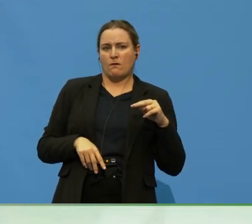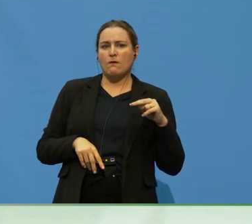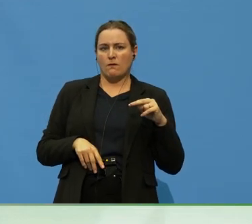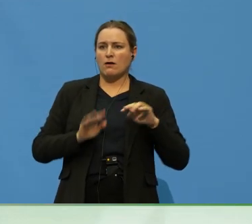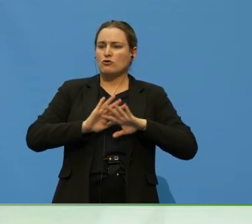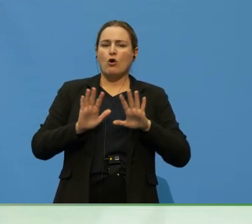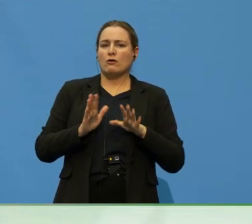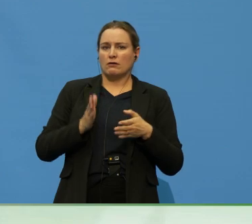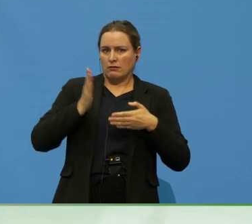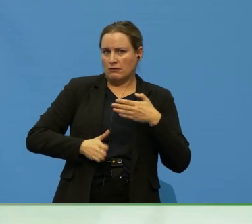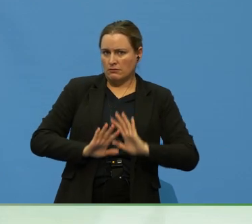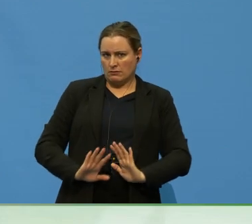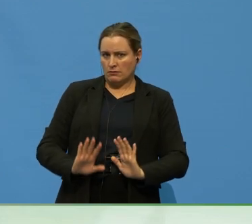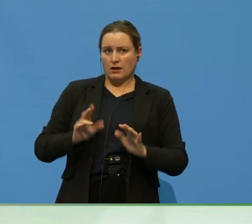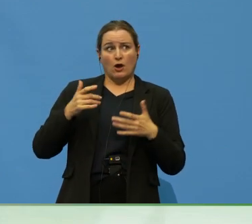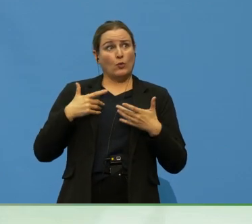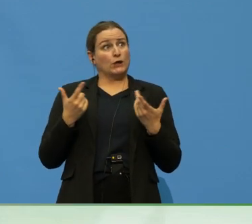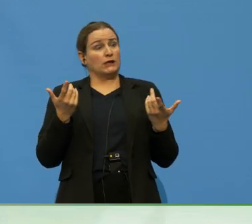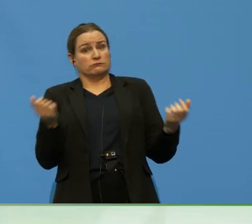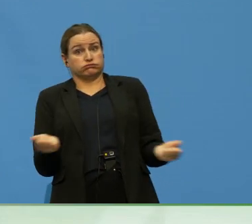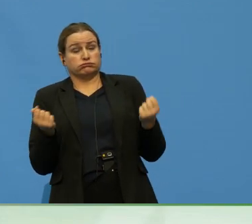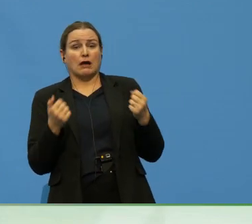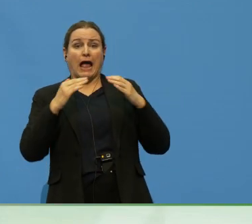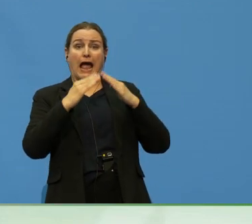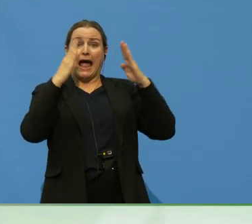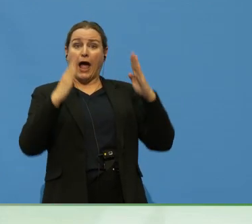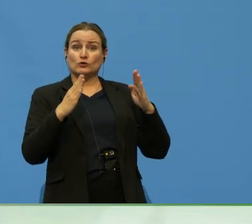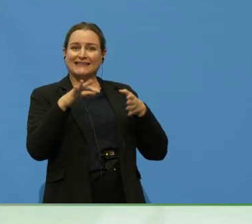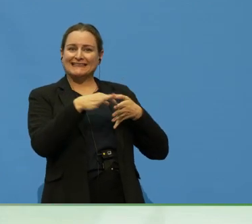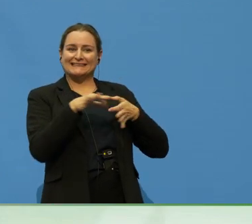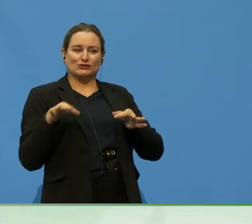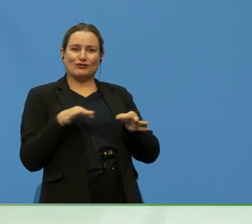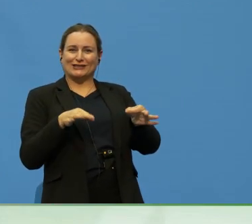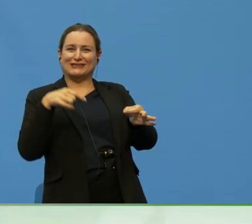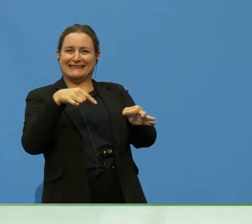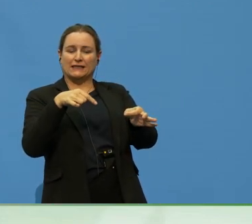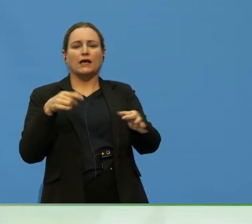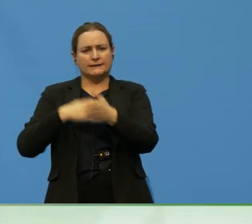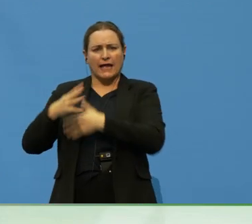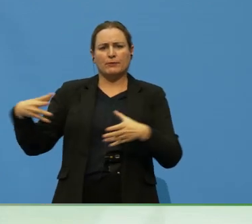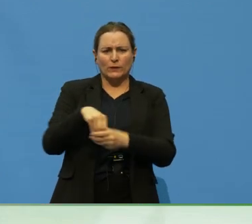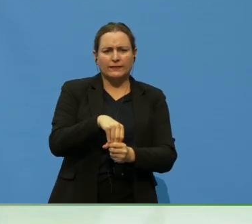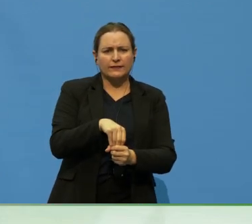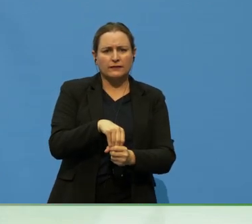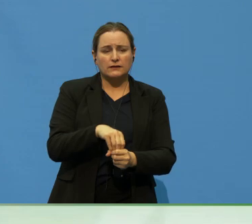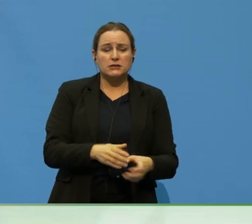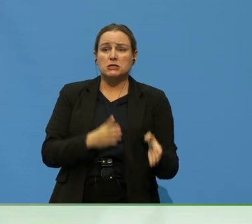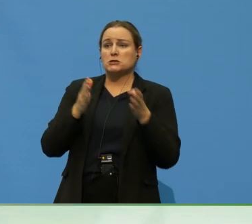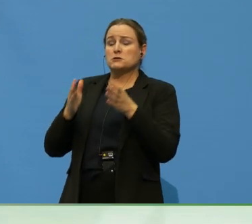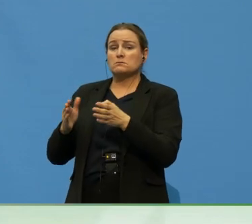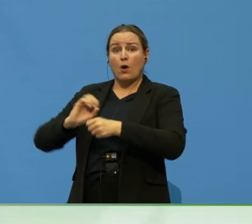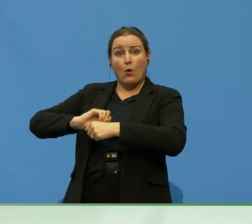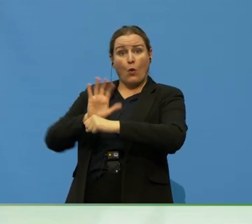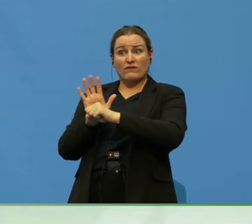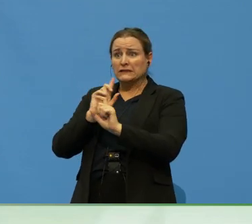here. If we are doing a national housing strategy, you're got to be at that table. If we are doing, a COVID response, we